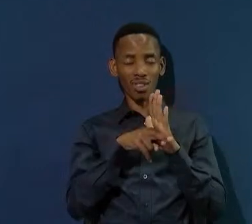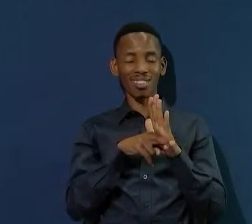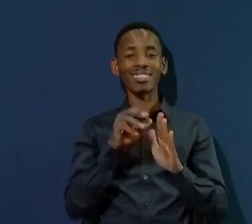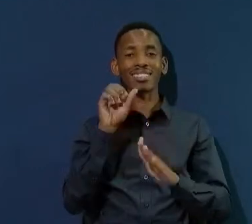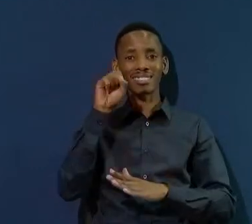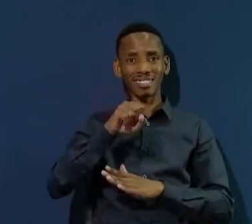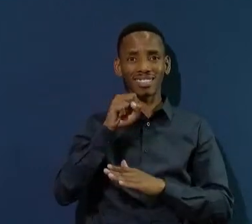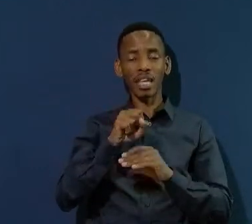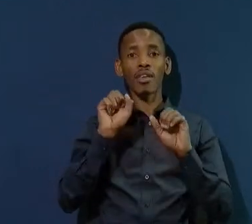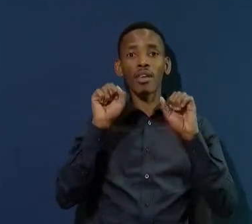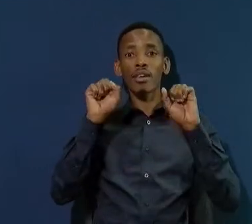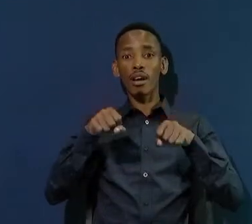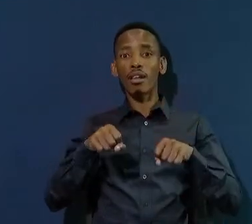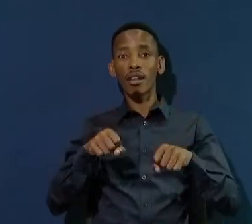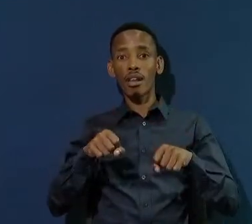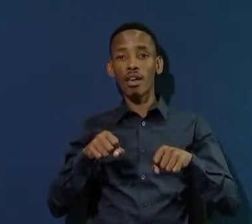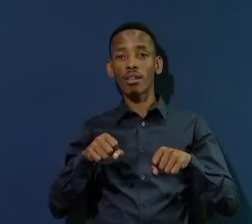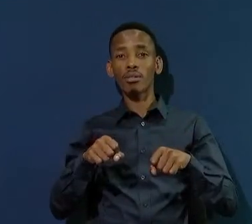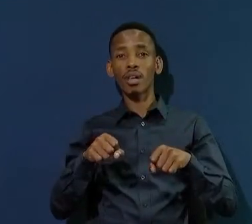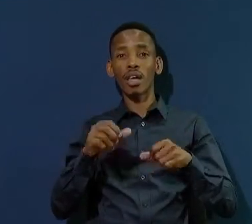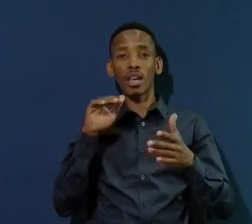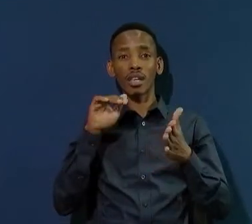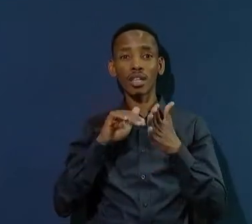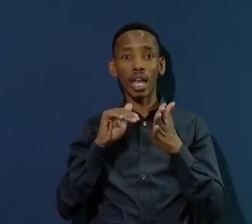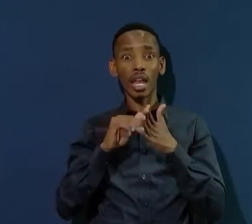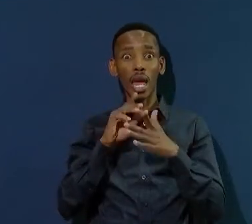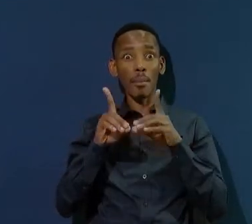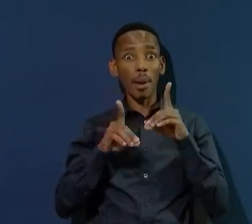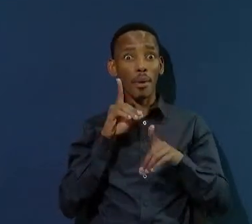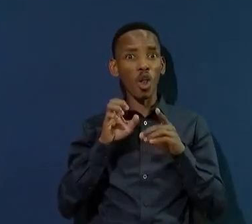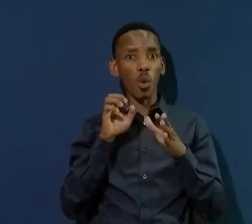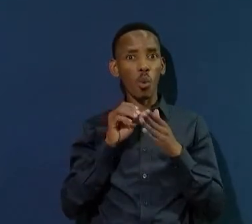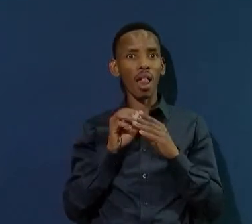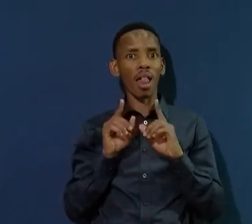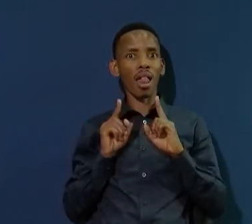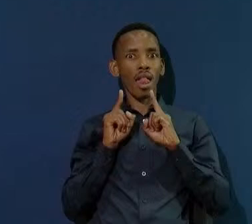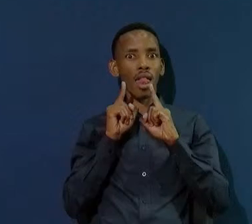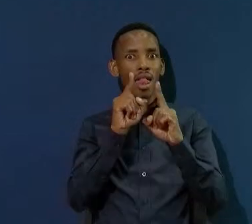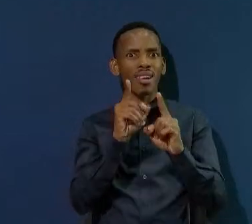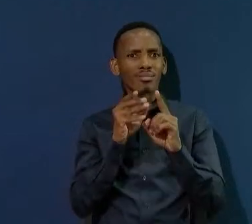would also make the voter want to go there, because at least he knows that